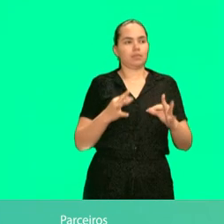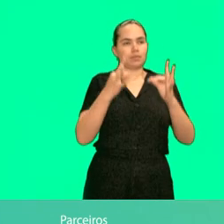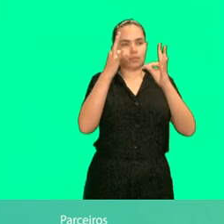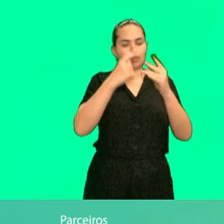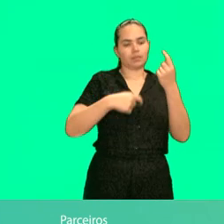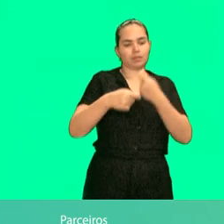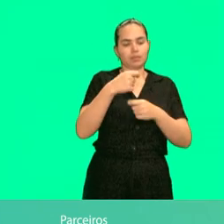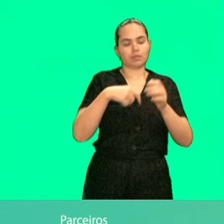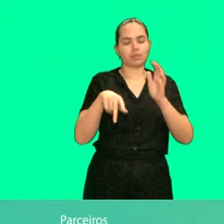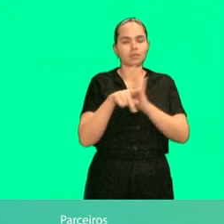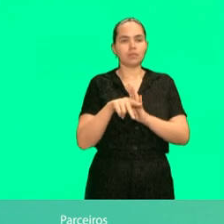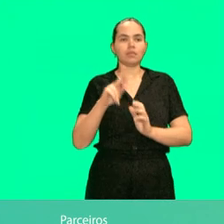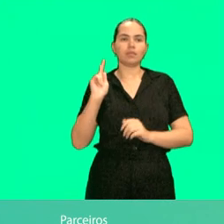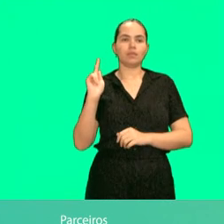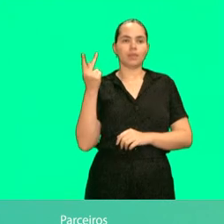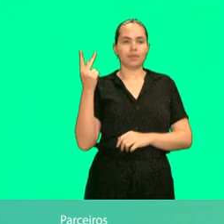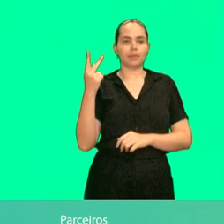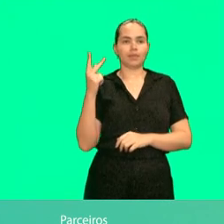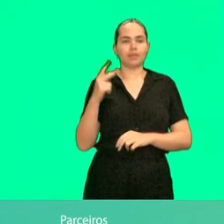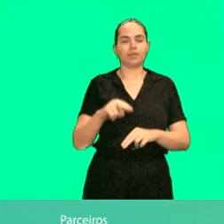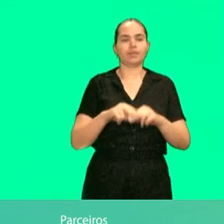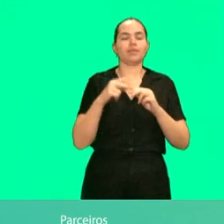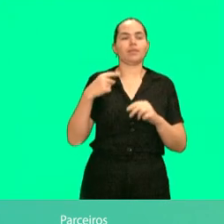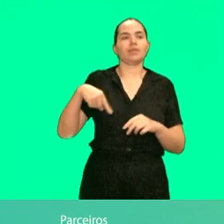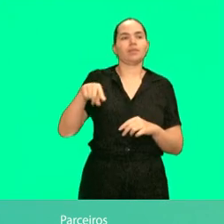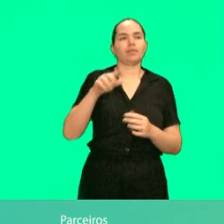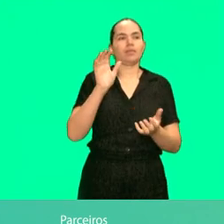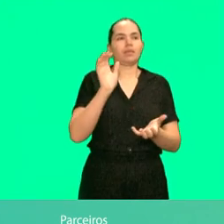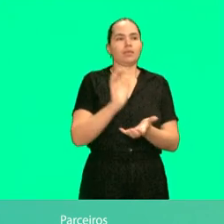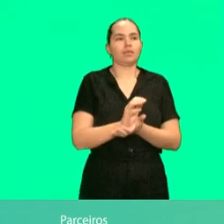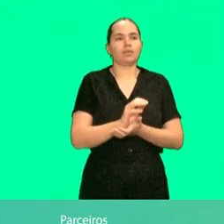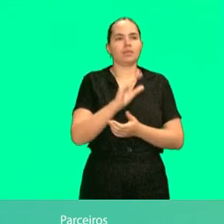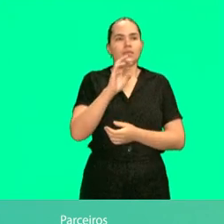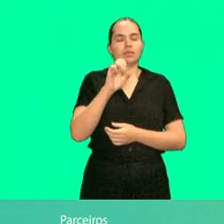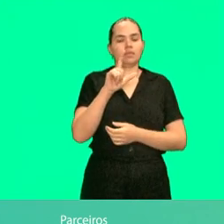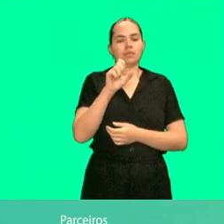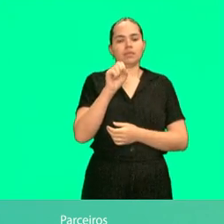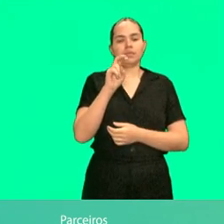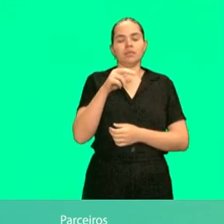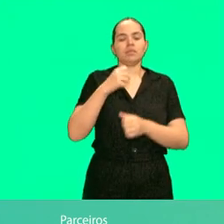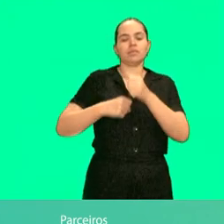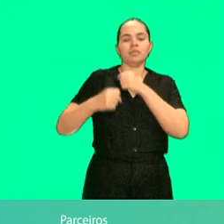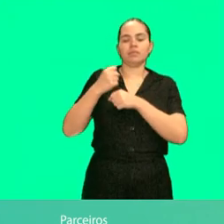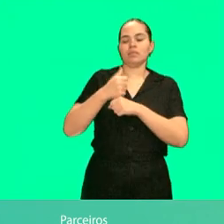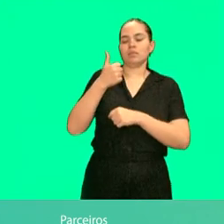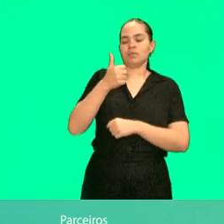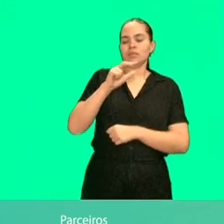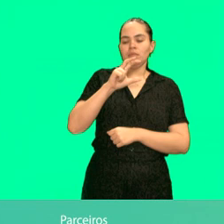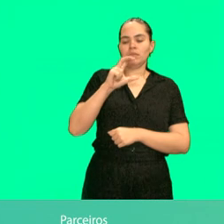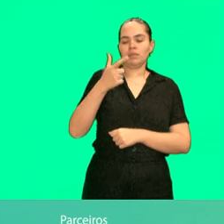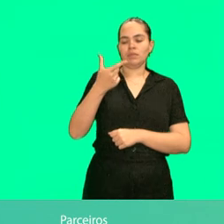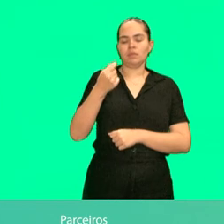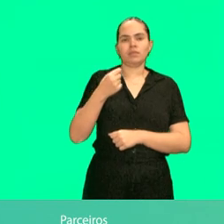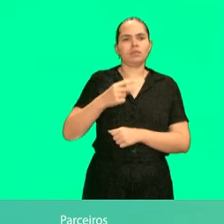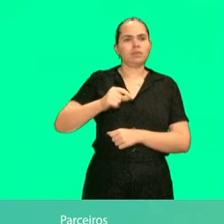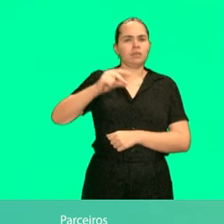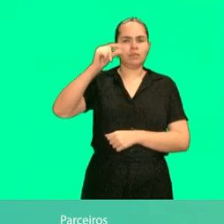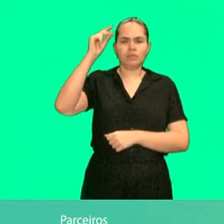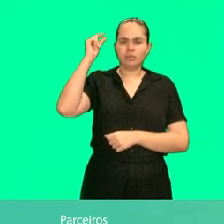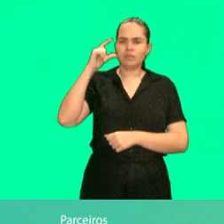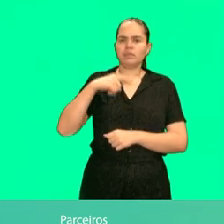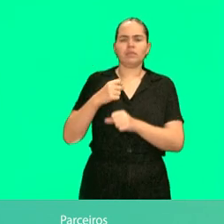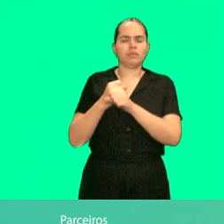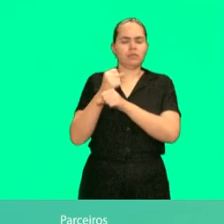And with this, I start technologies and markets, hydrogen markets. Paracelsus in